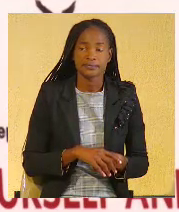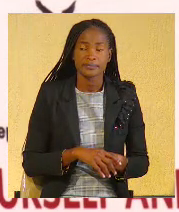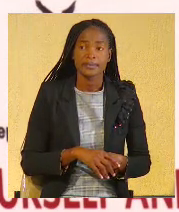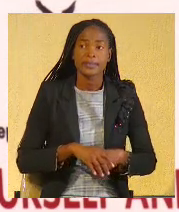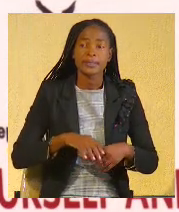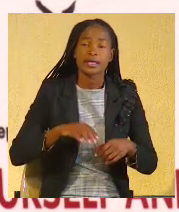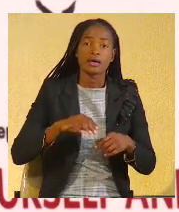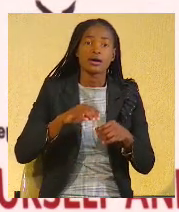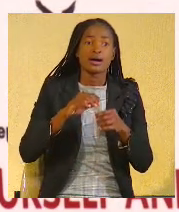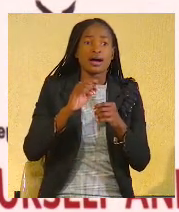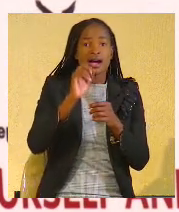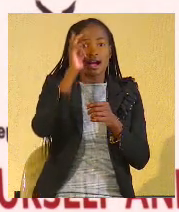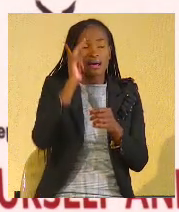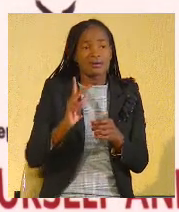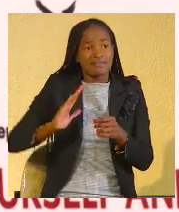All donations